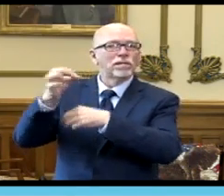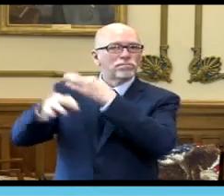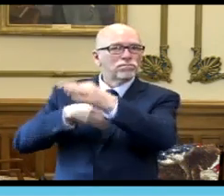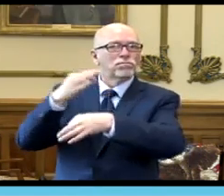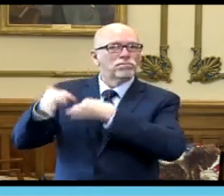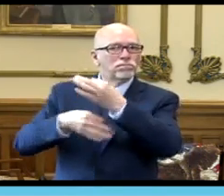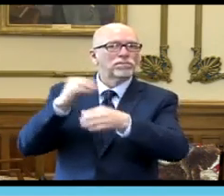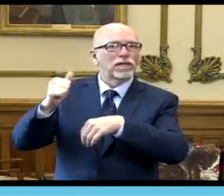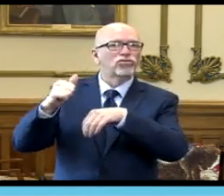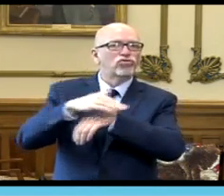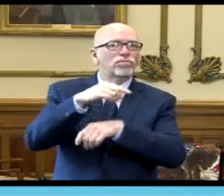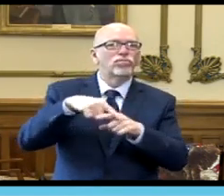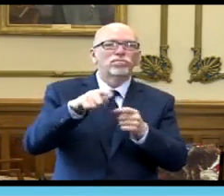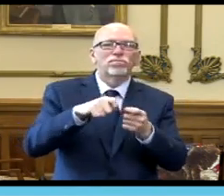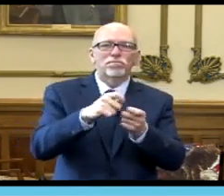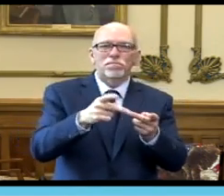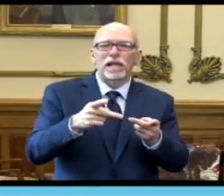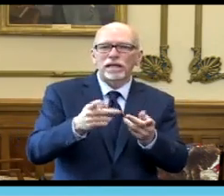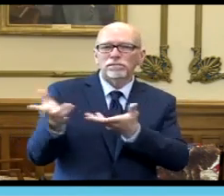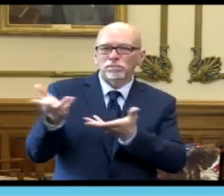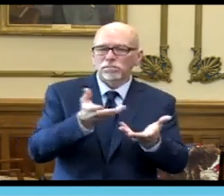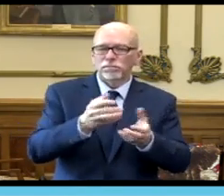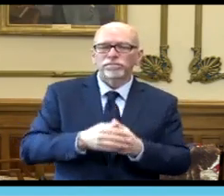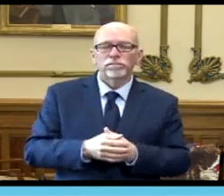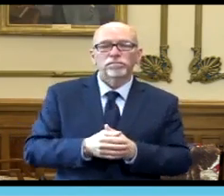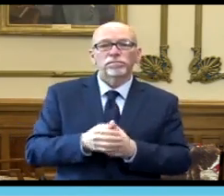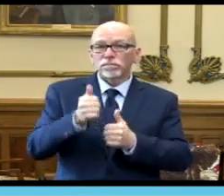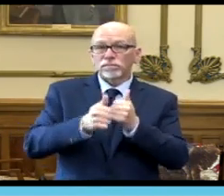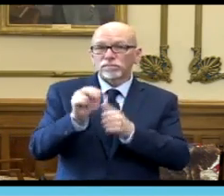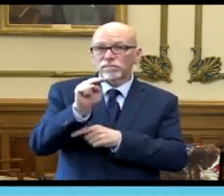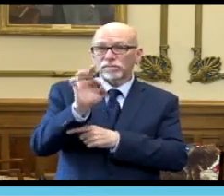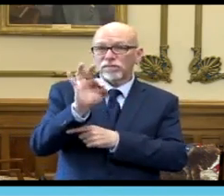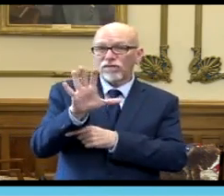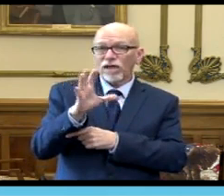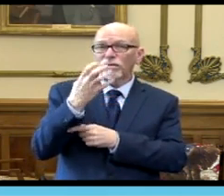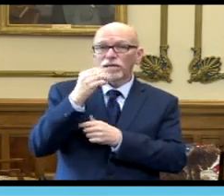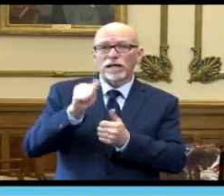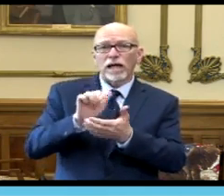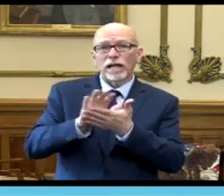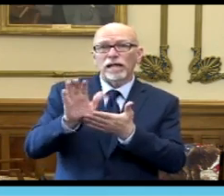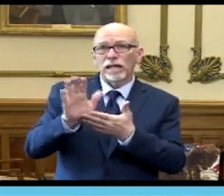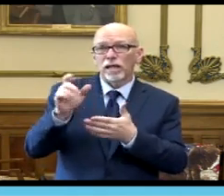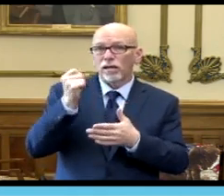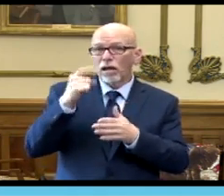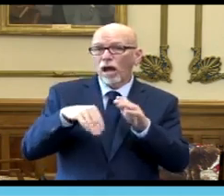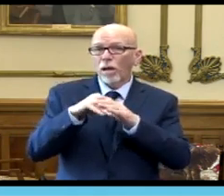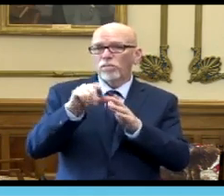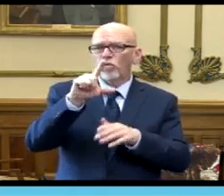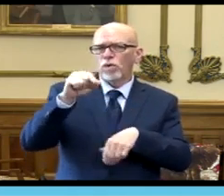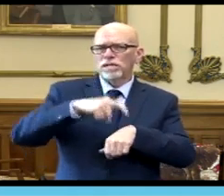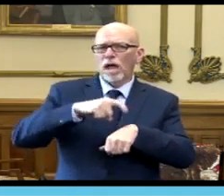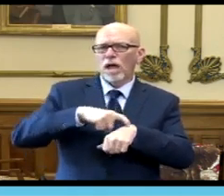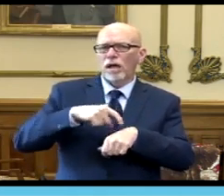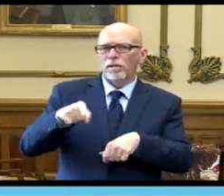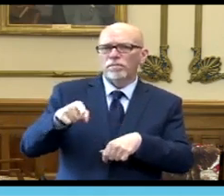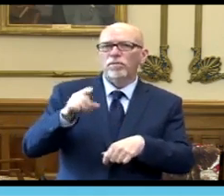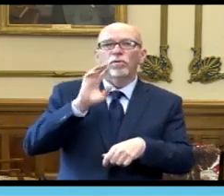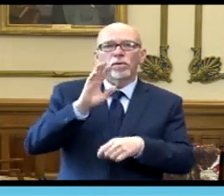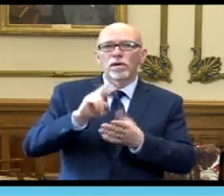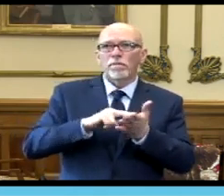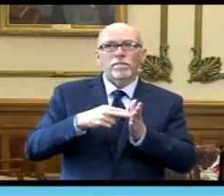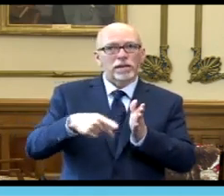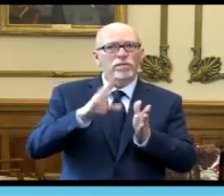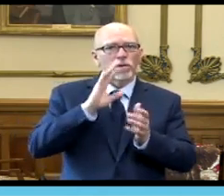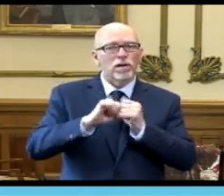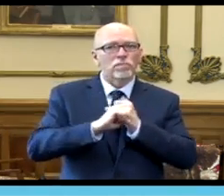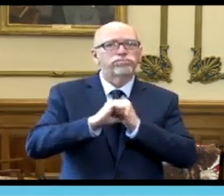cleaned and ship them to a designated site. Each N95 can then be cleaned up to 20 times, which will vastly extend the